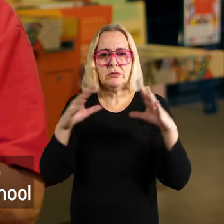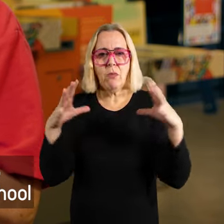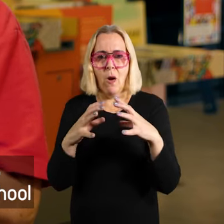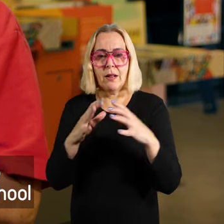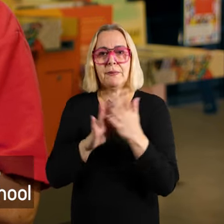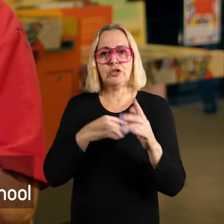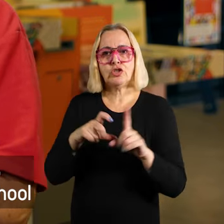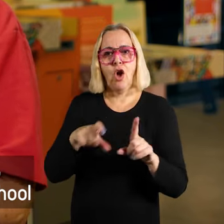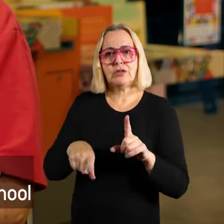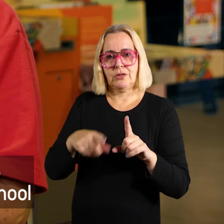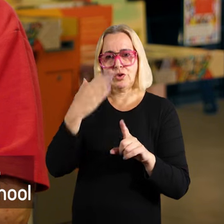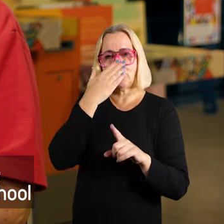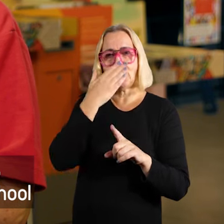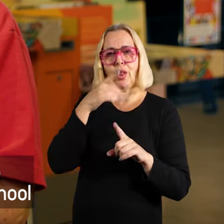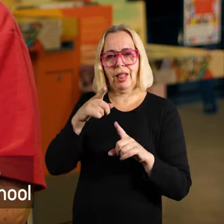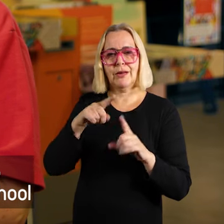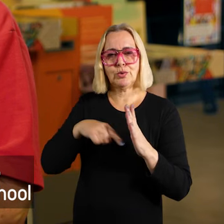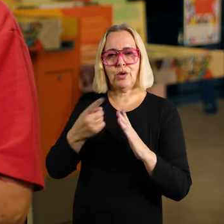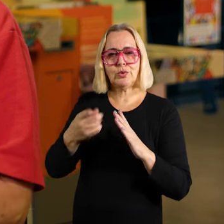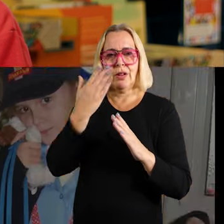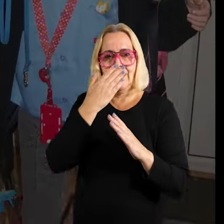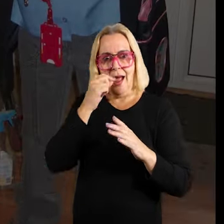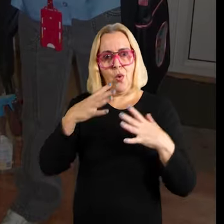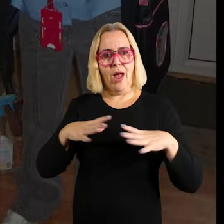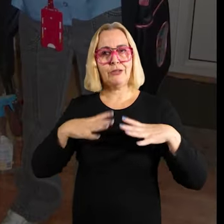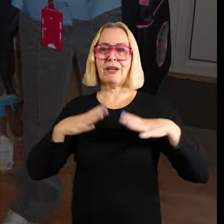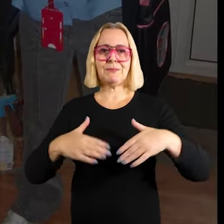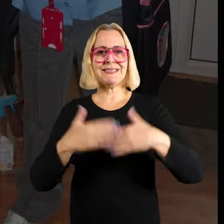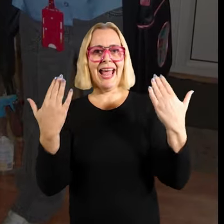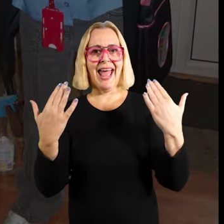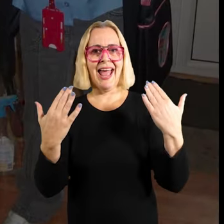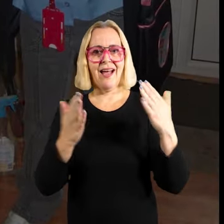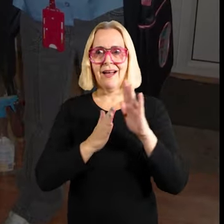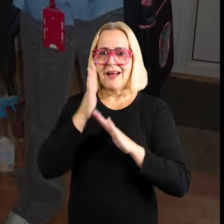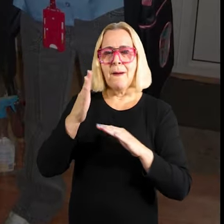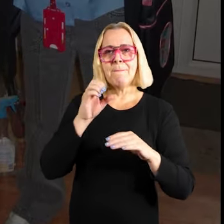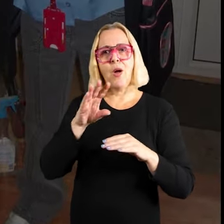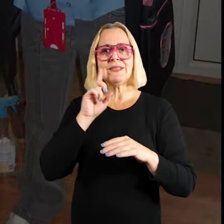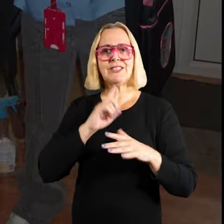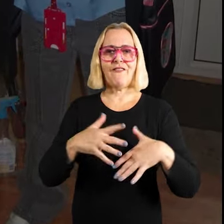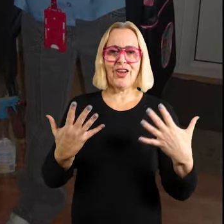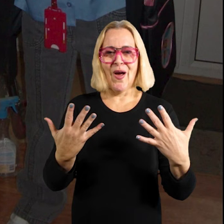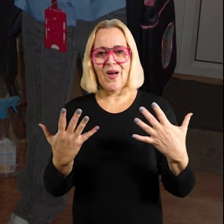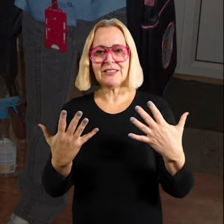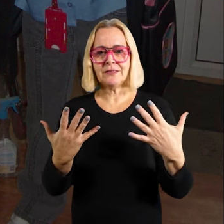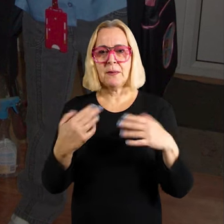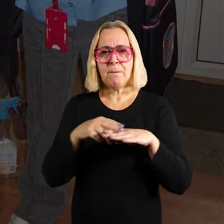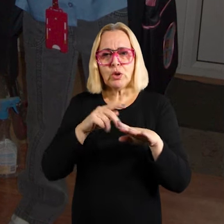it smaller so that my daughter, when she was at junior school, could wear it on a dress-up day, and she went as a post lady, of